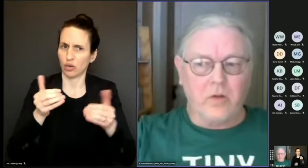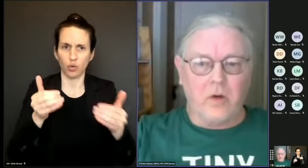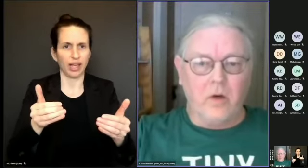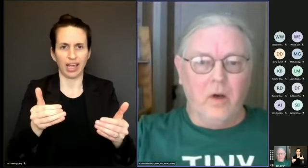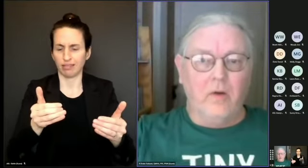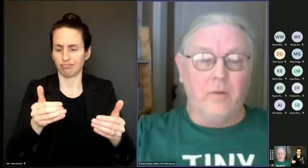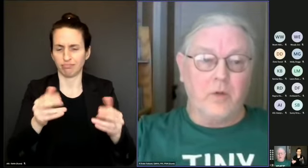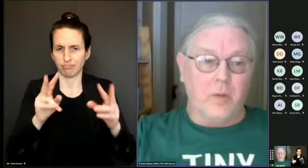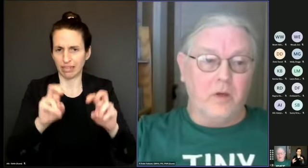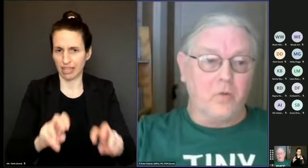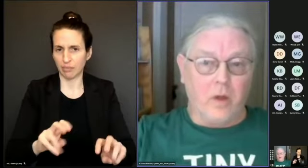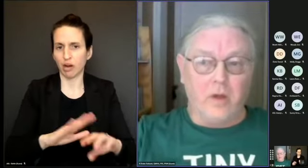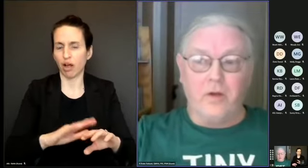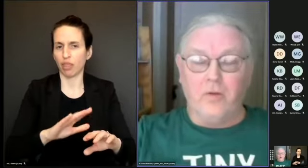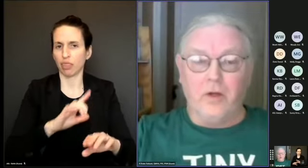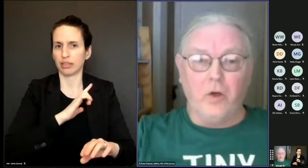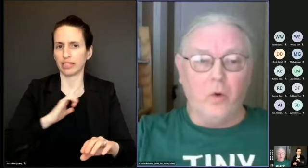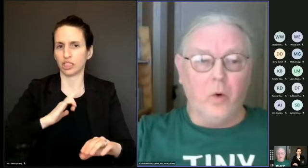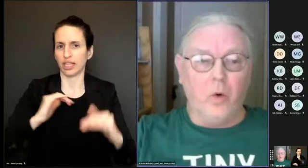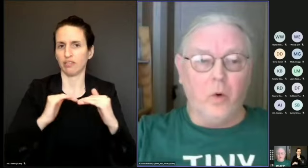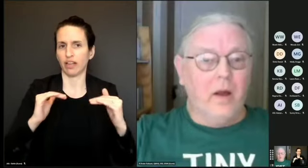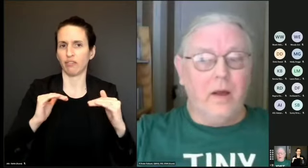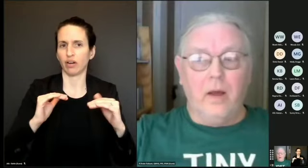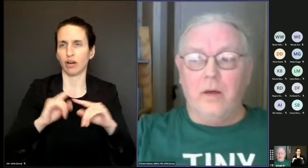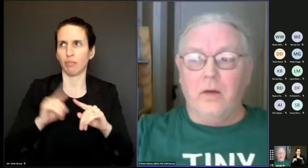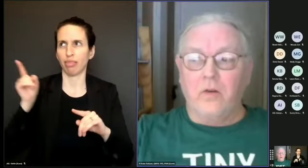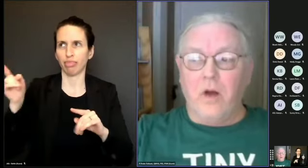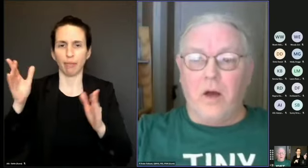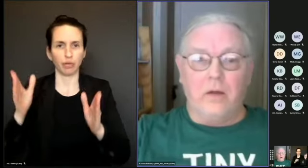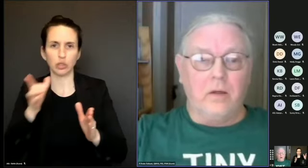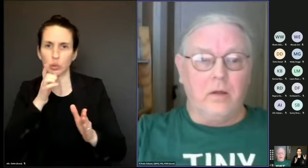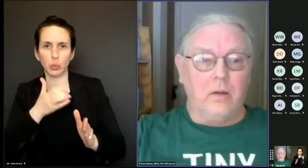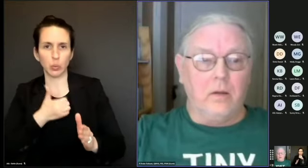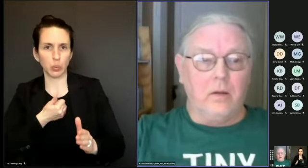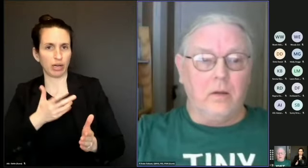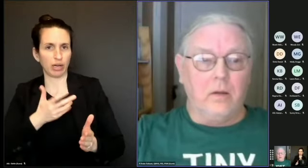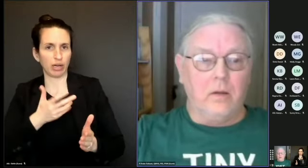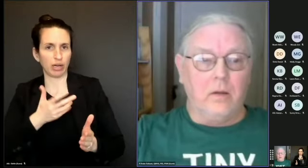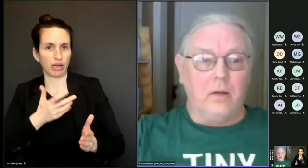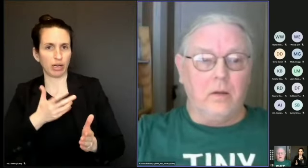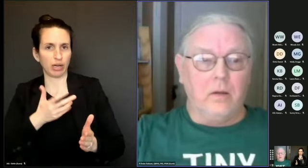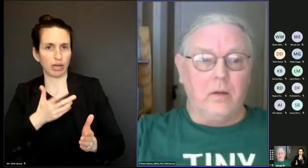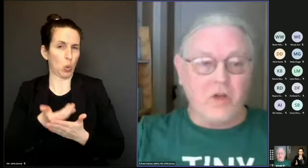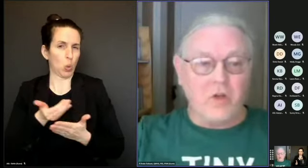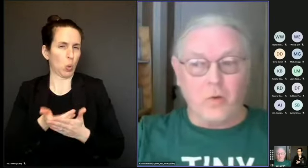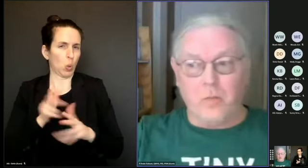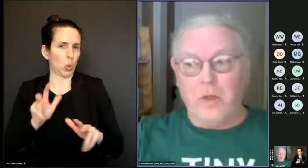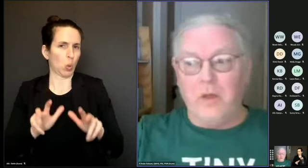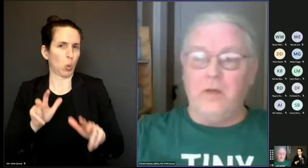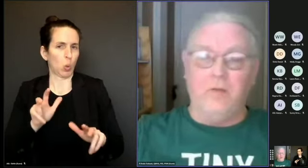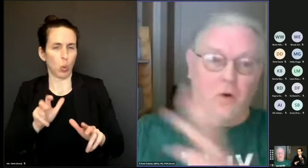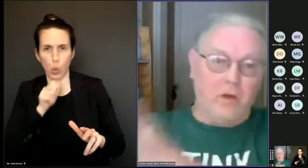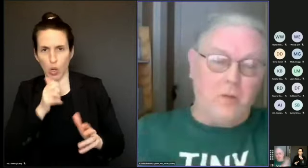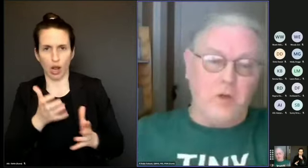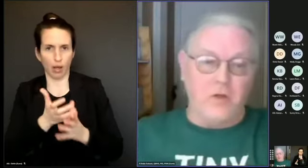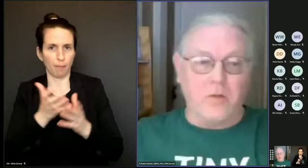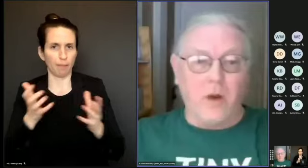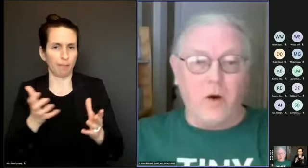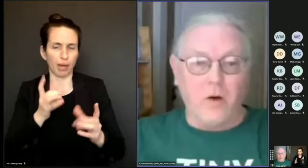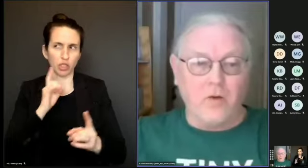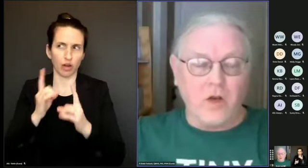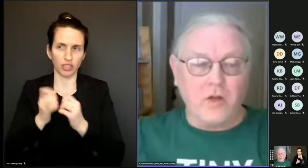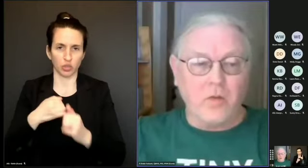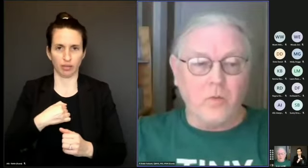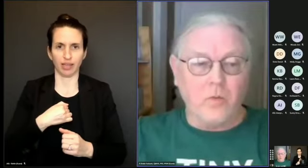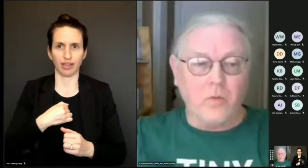concerns that are expressed are from somebody that's relatively new and does not has not had any conversations with me, even though he